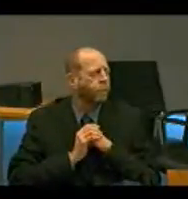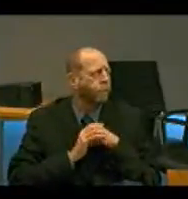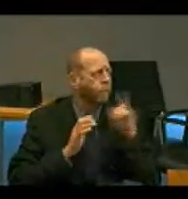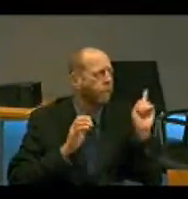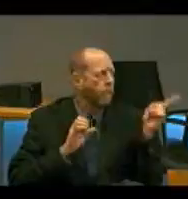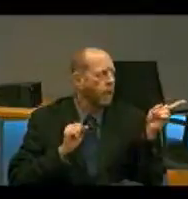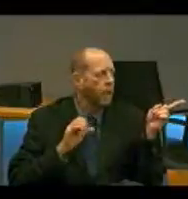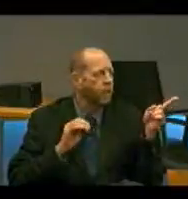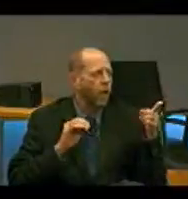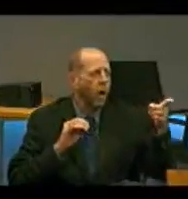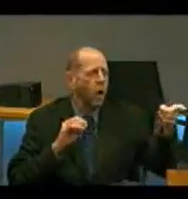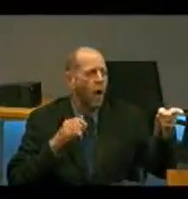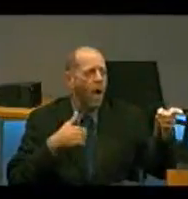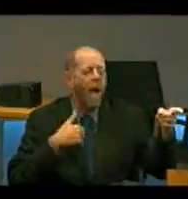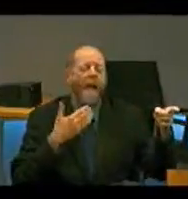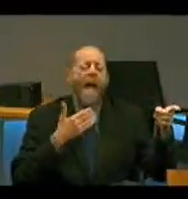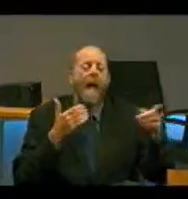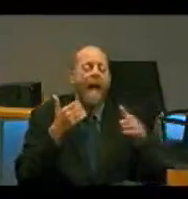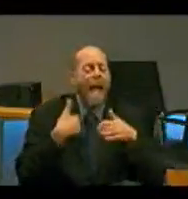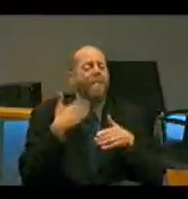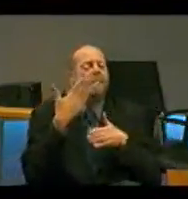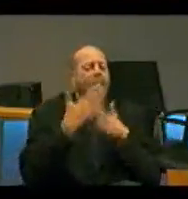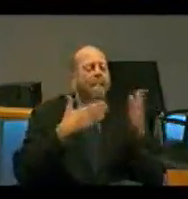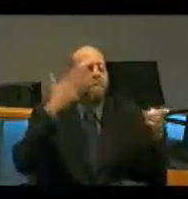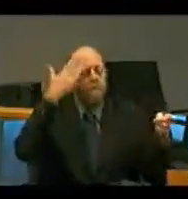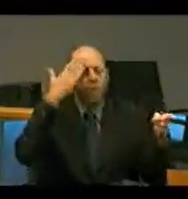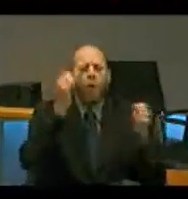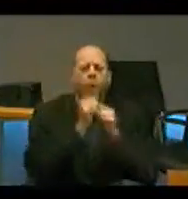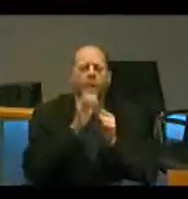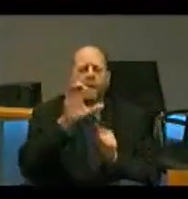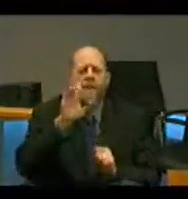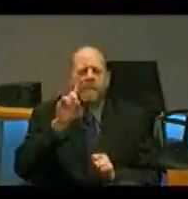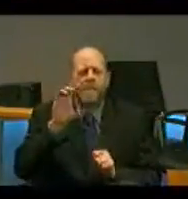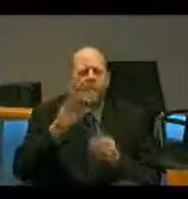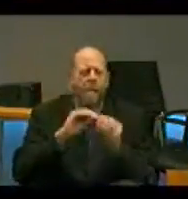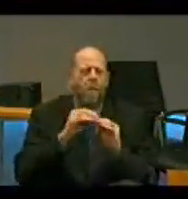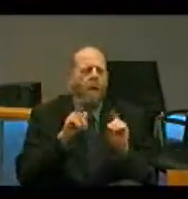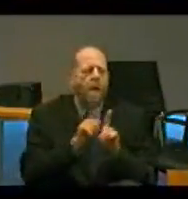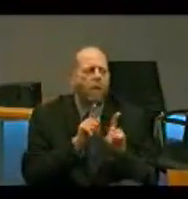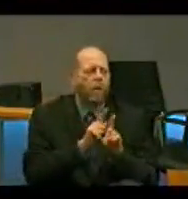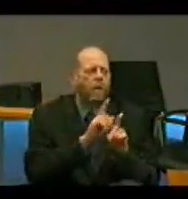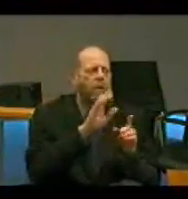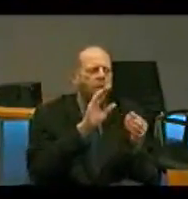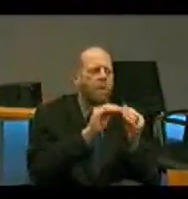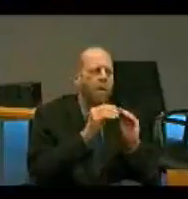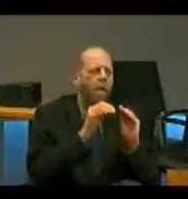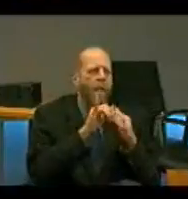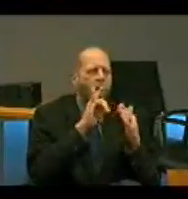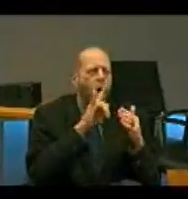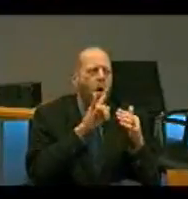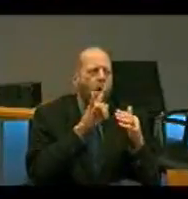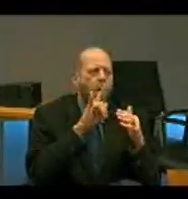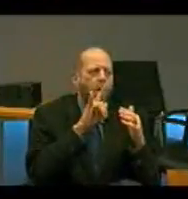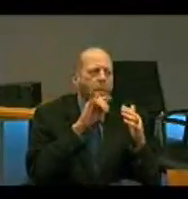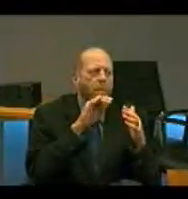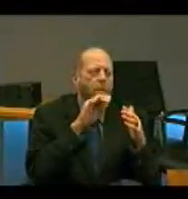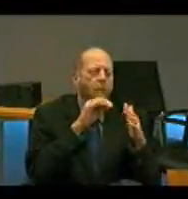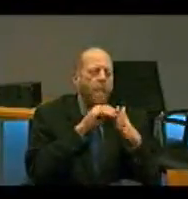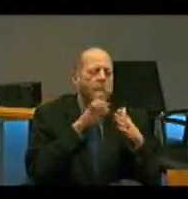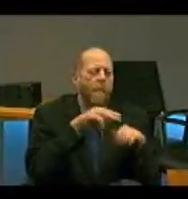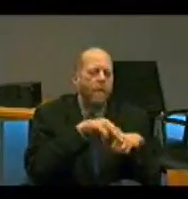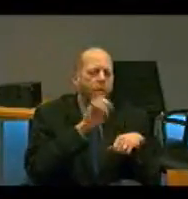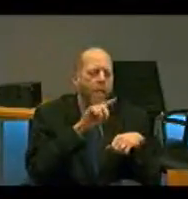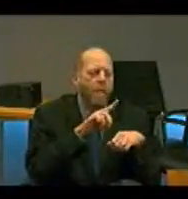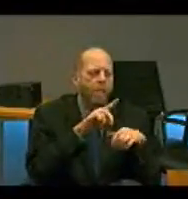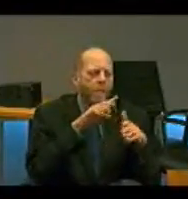So I have some familiarity with the CDC's numbers as well as the numbers gathered by the National Center for Education Statistics.